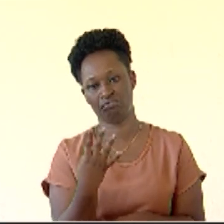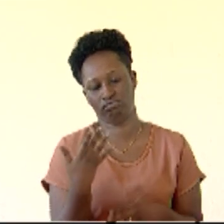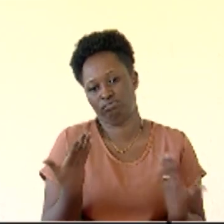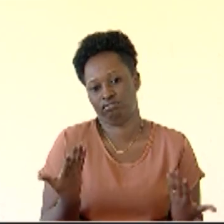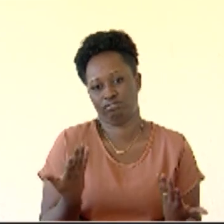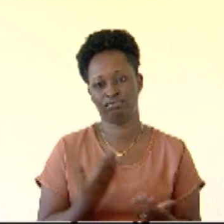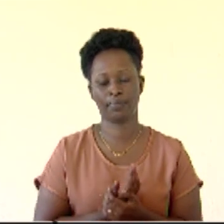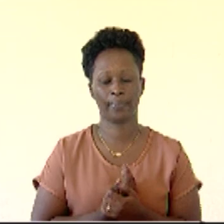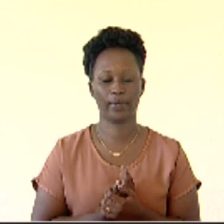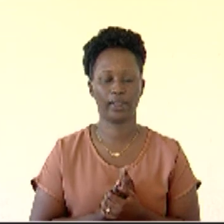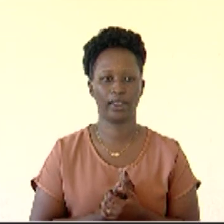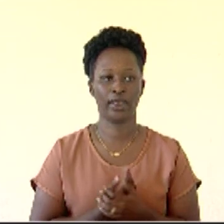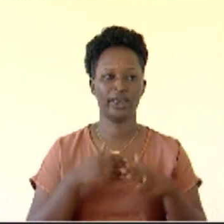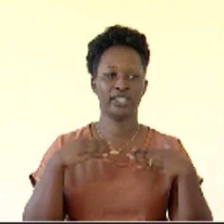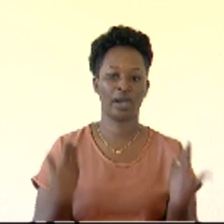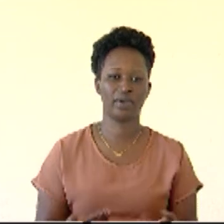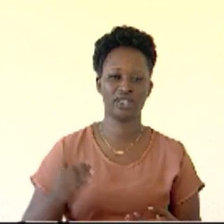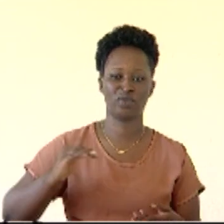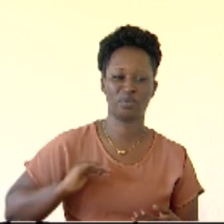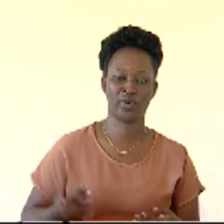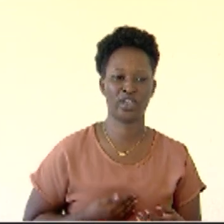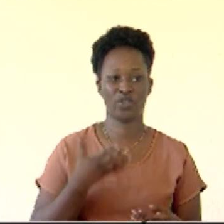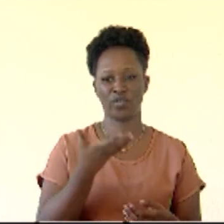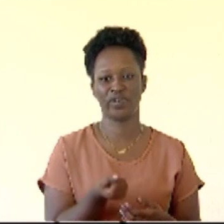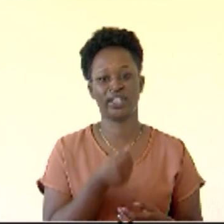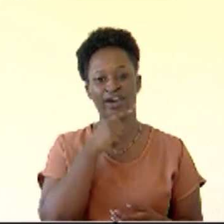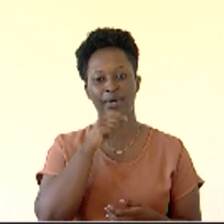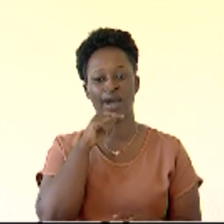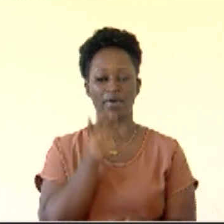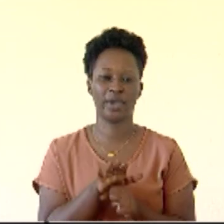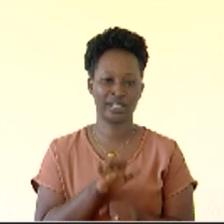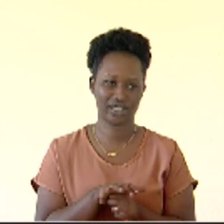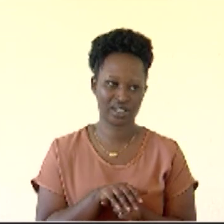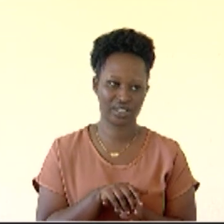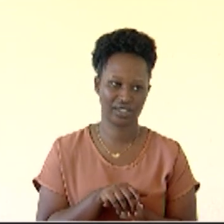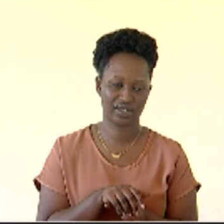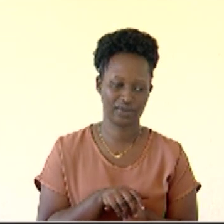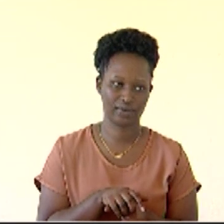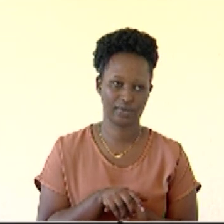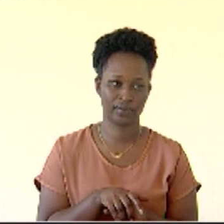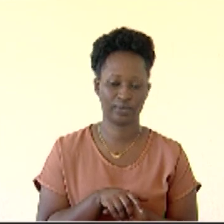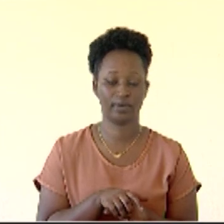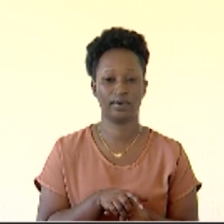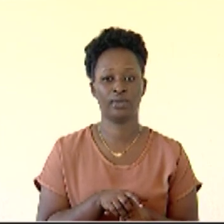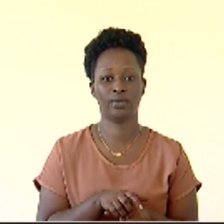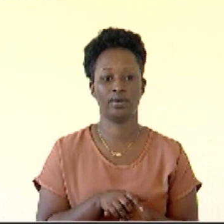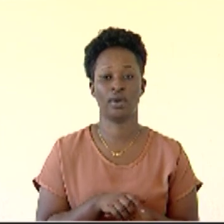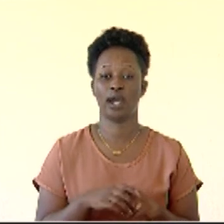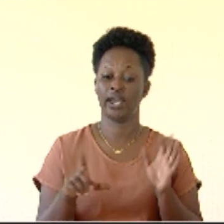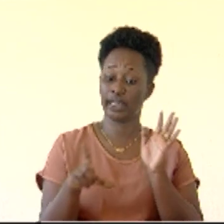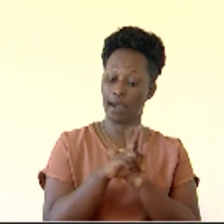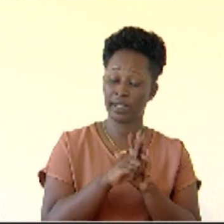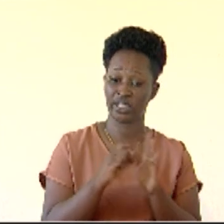women with more than one man. You find a woman has more than one man. The